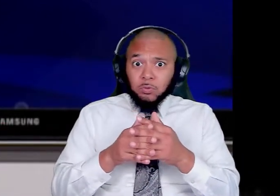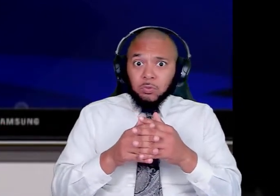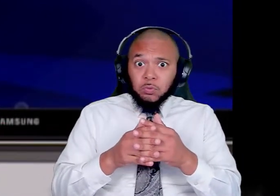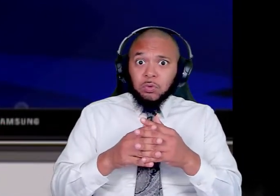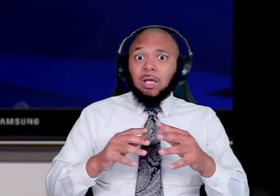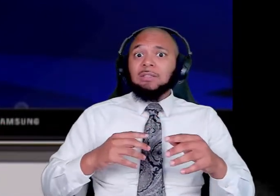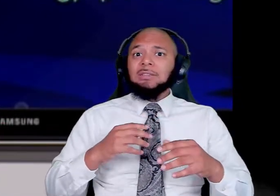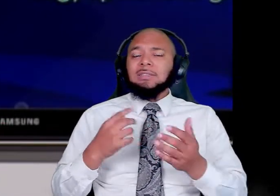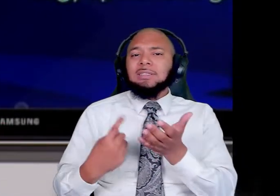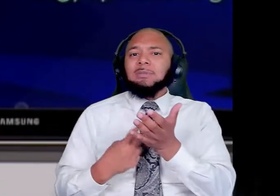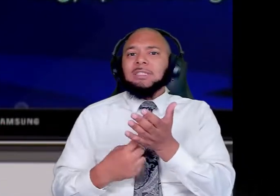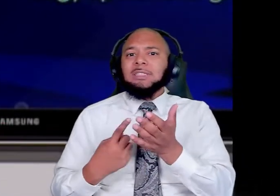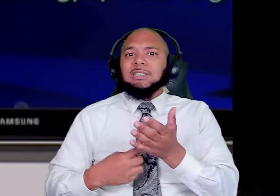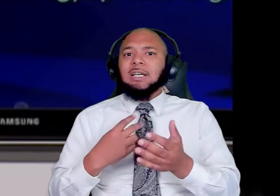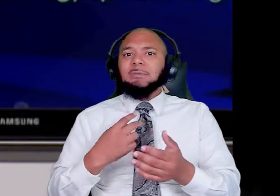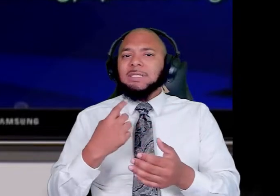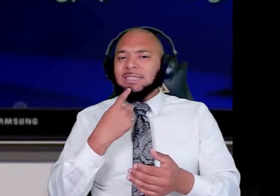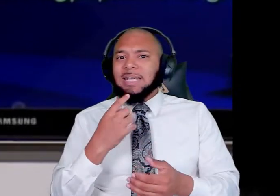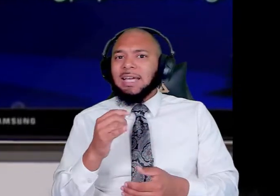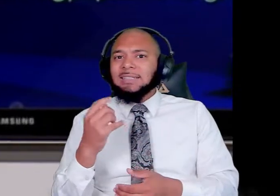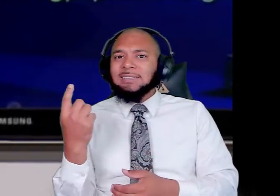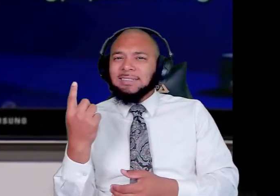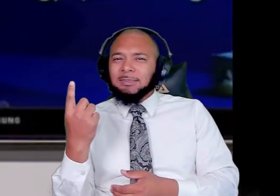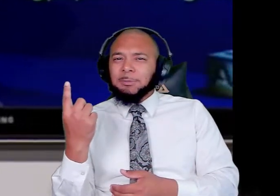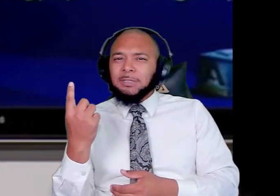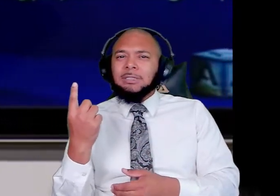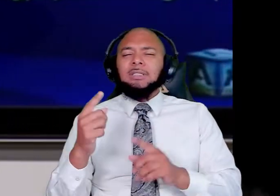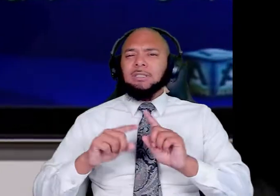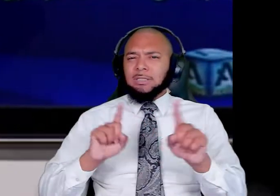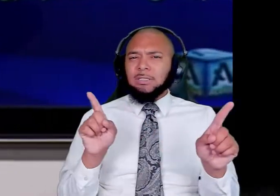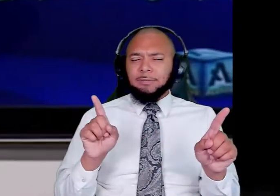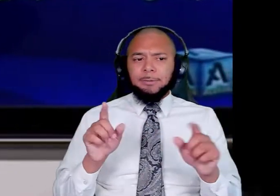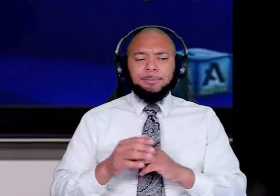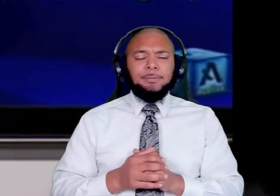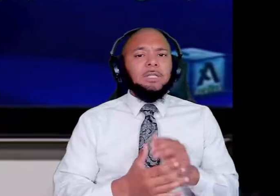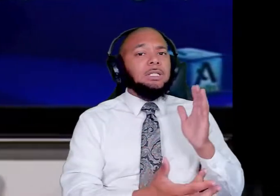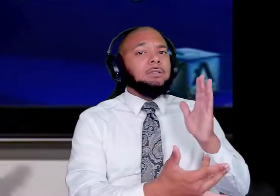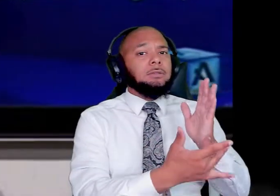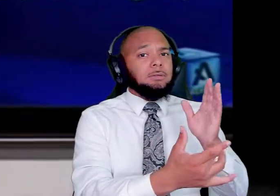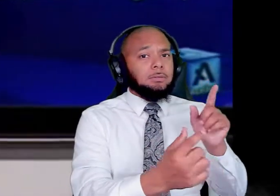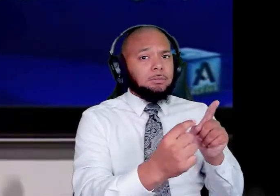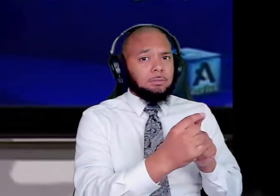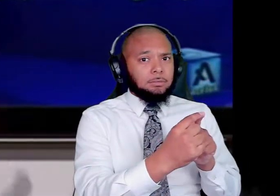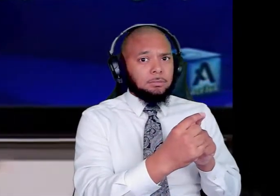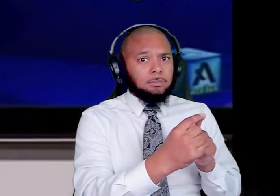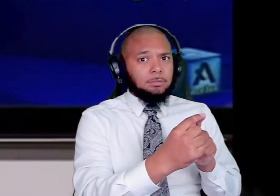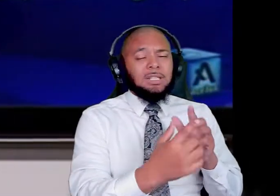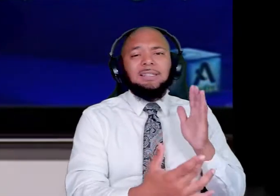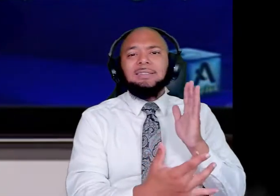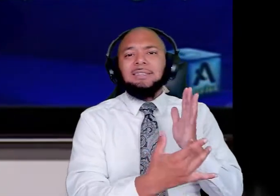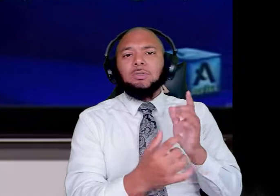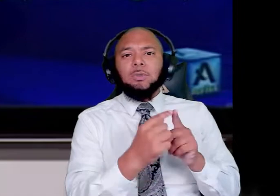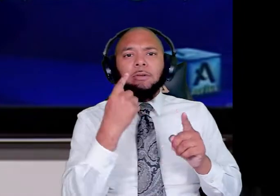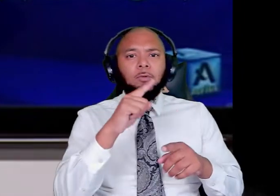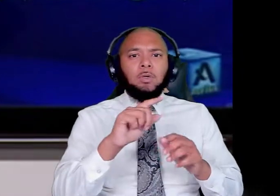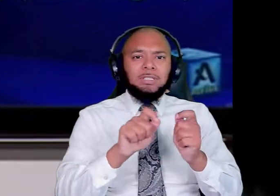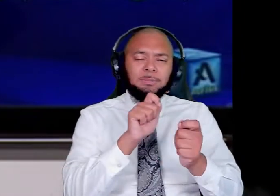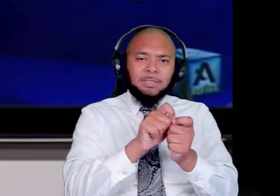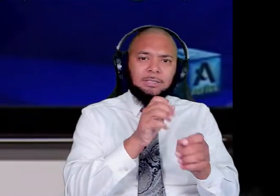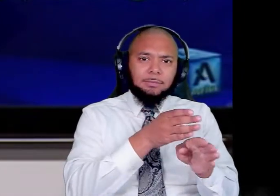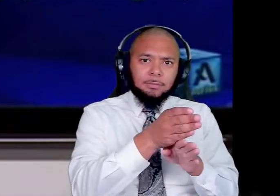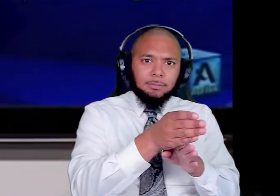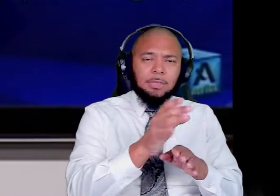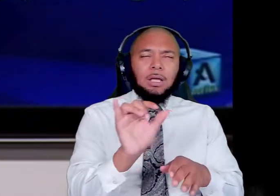country. And jargon. Jargon, remember, is the terminology of a specific group or occupation.